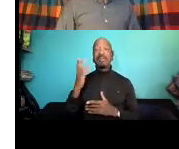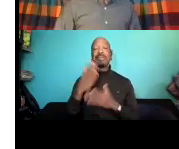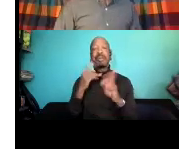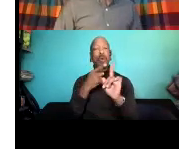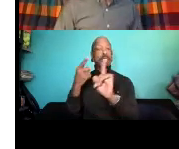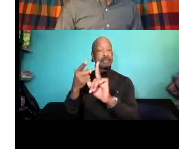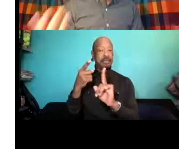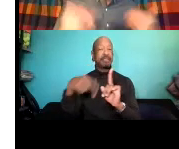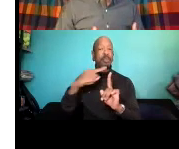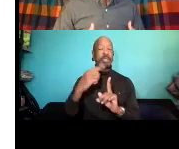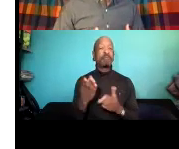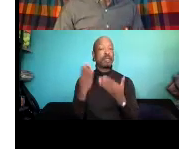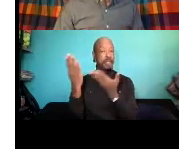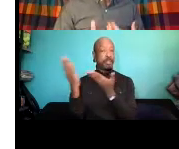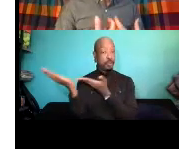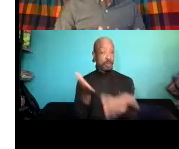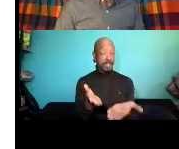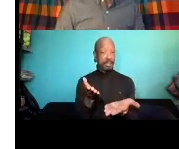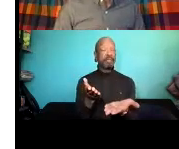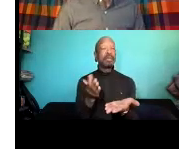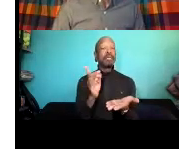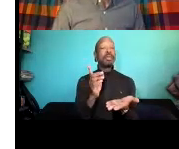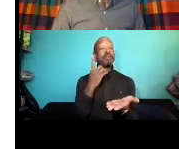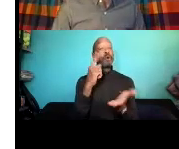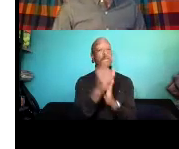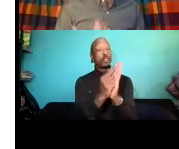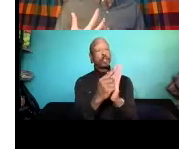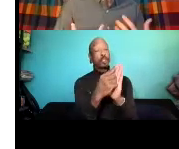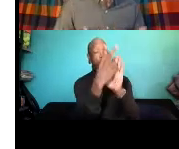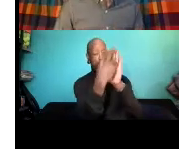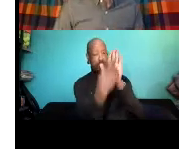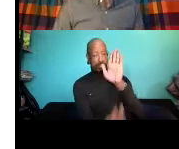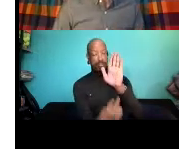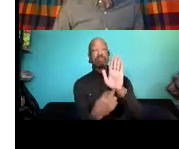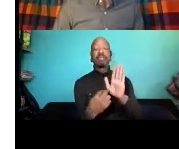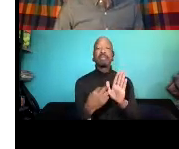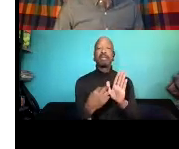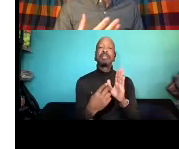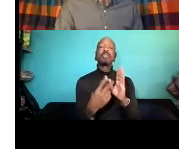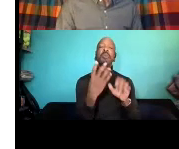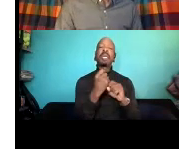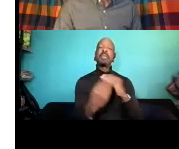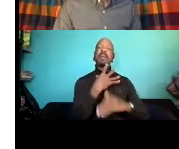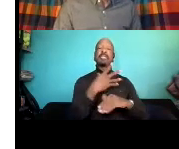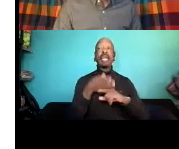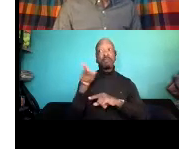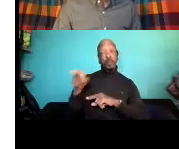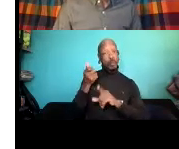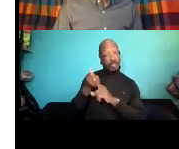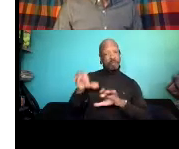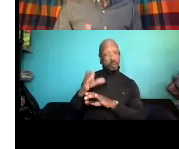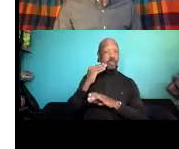we recommend that you bring in an attorney to really give you some advice once you've done some of that homework yourself. When you're choosing an